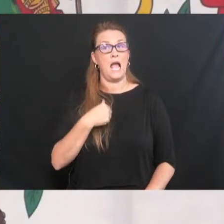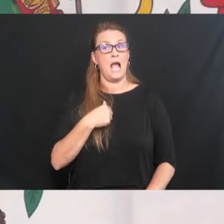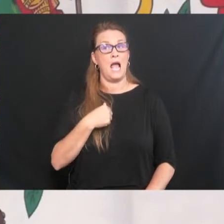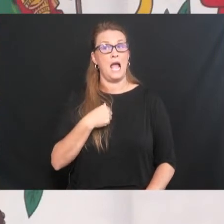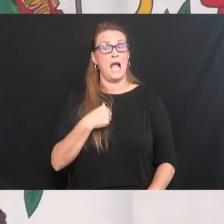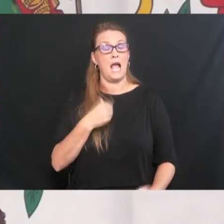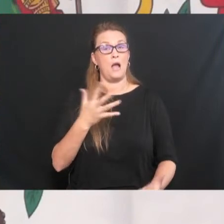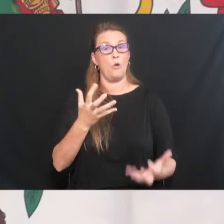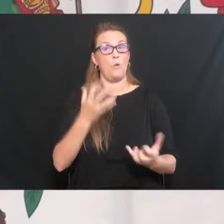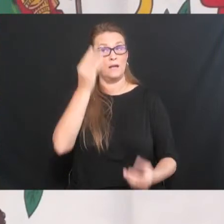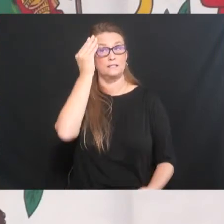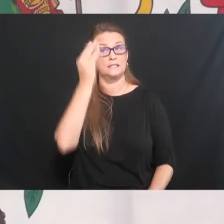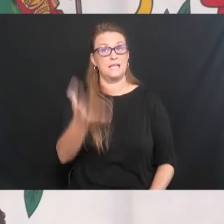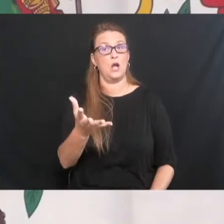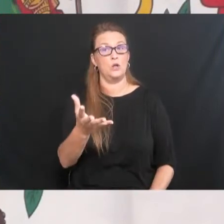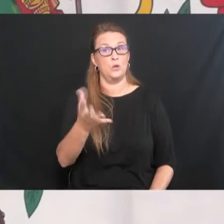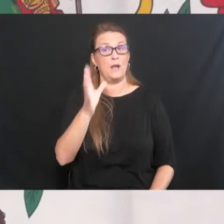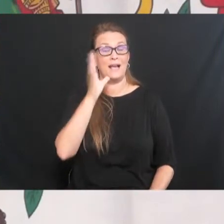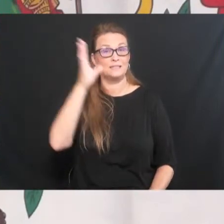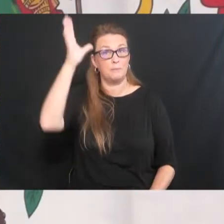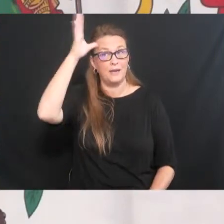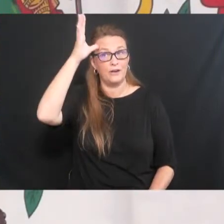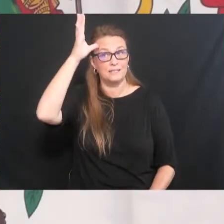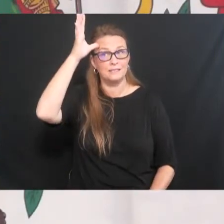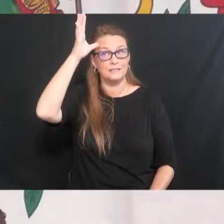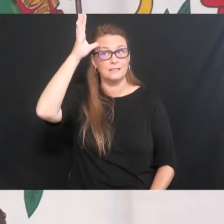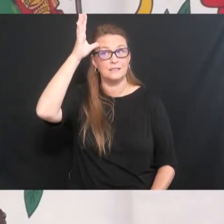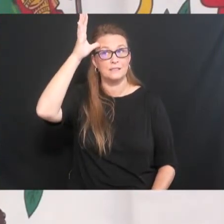as a parent, as a loving parent,